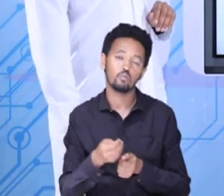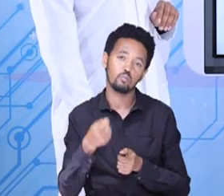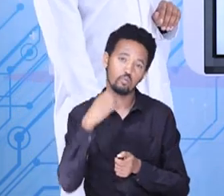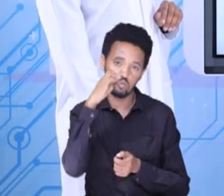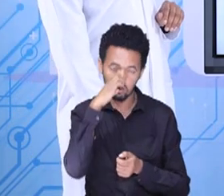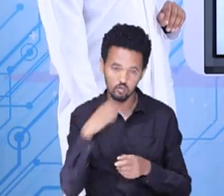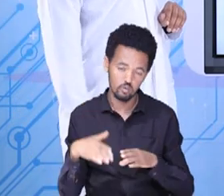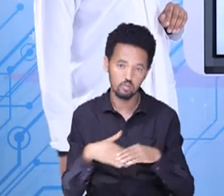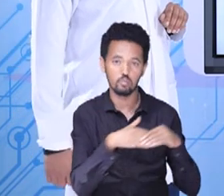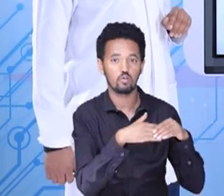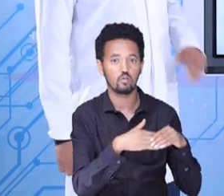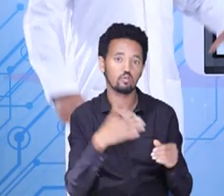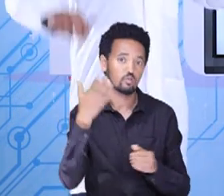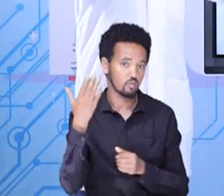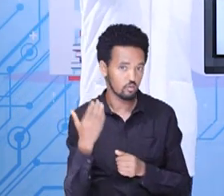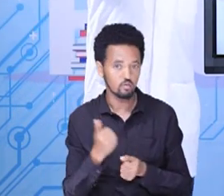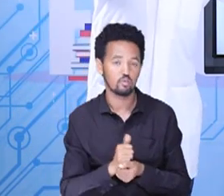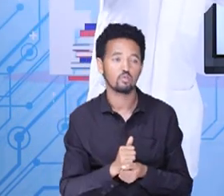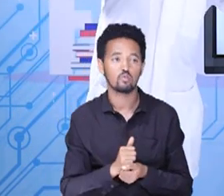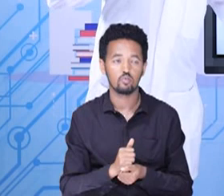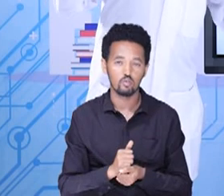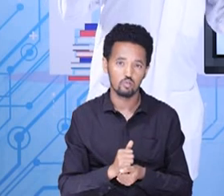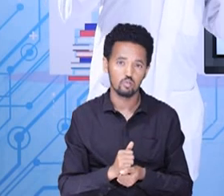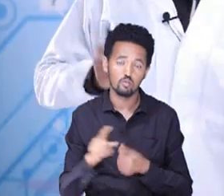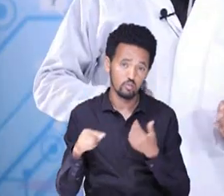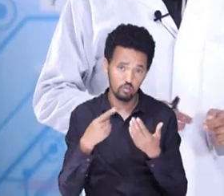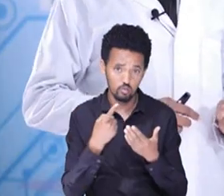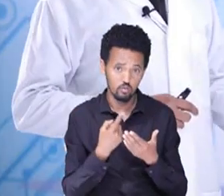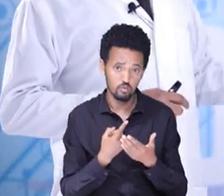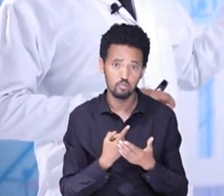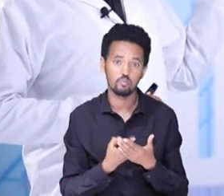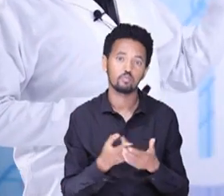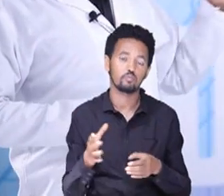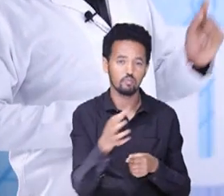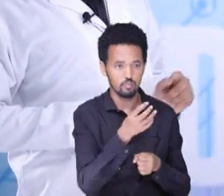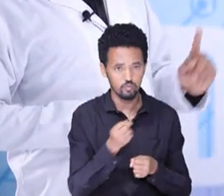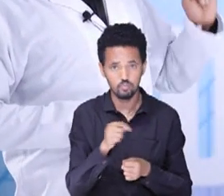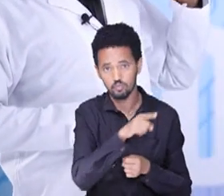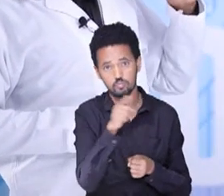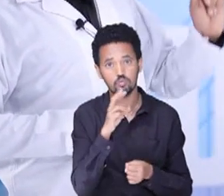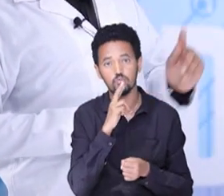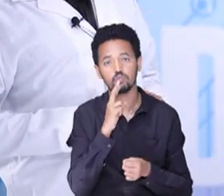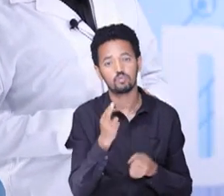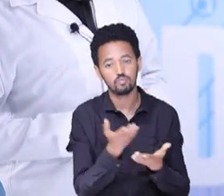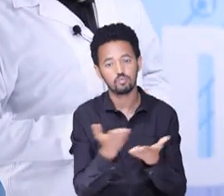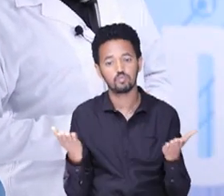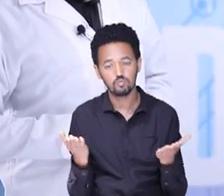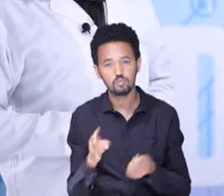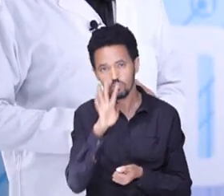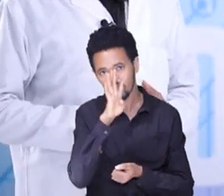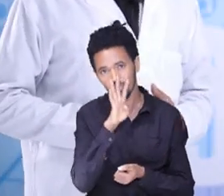of Emperor Haile Selassie. The provisional administration. There were